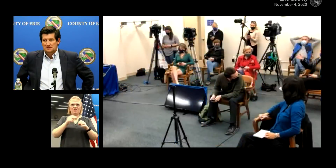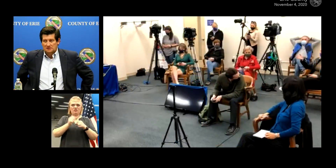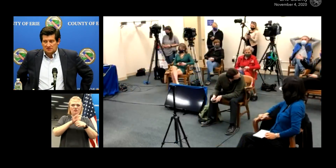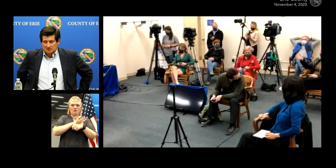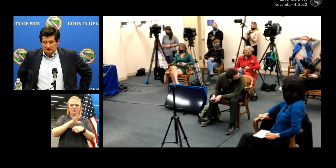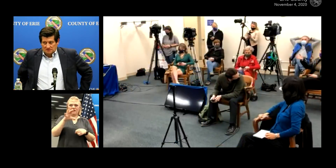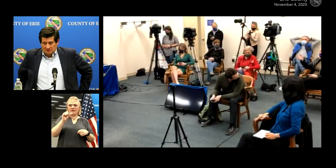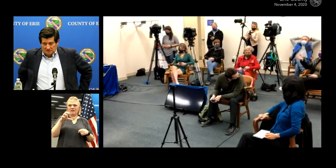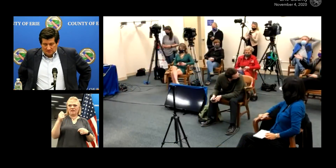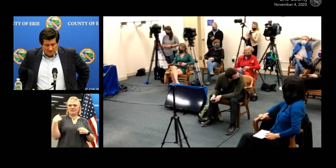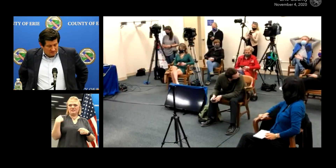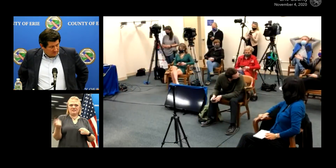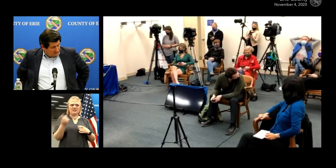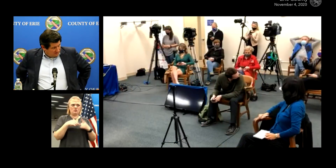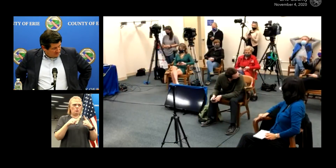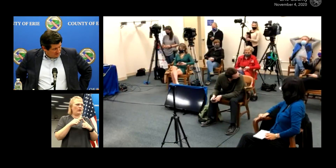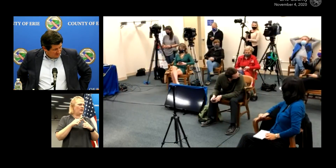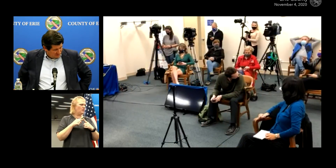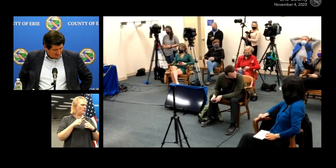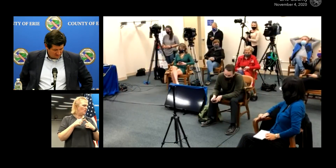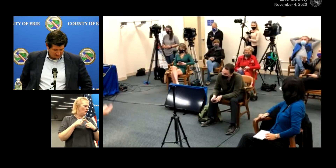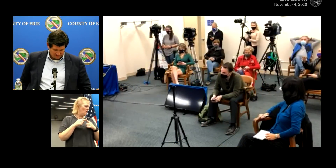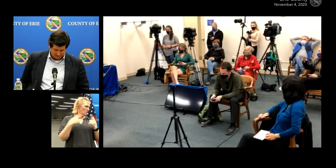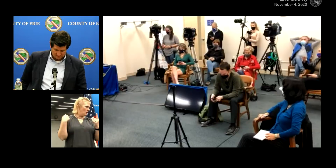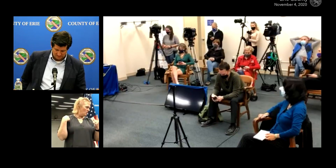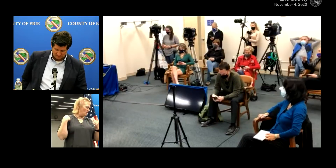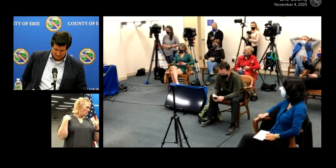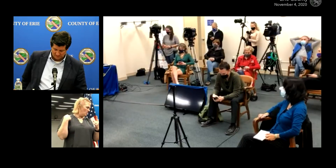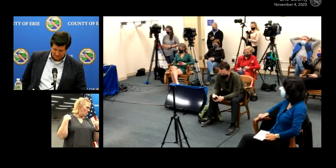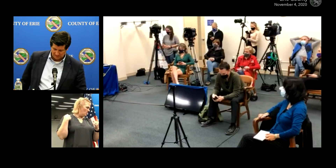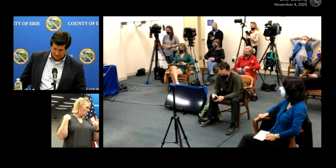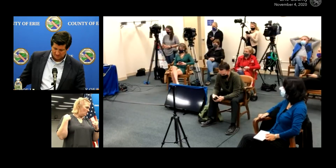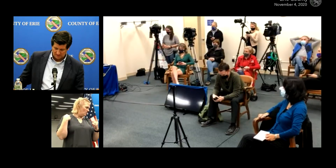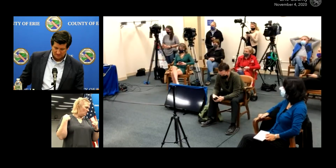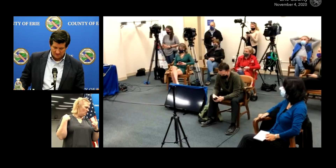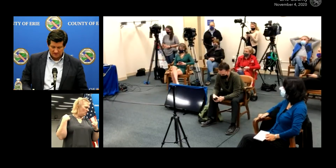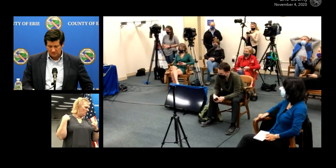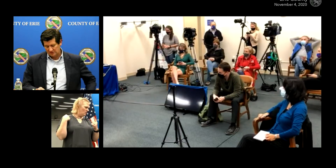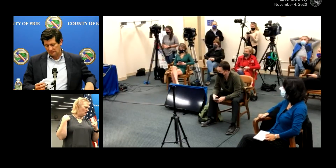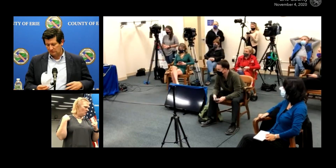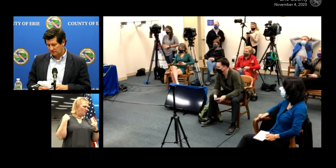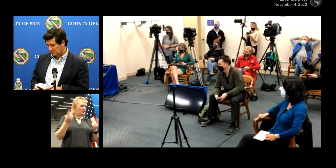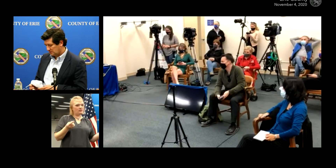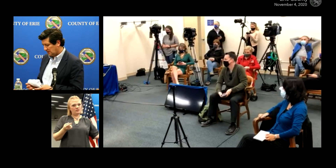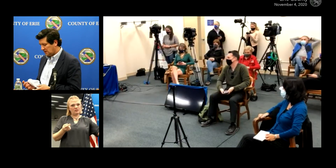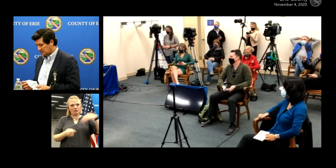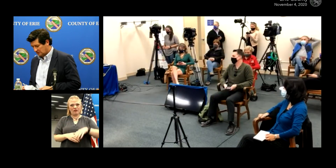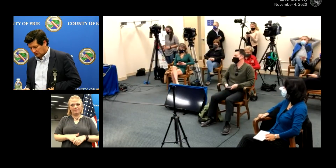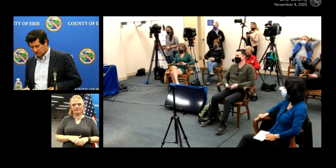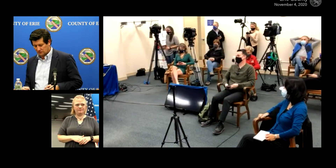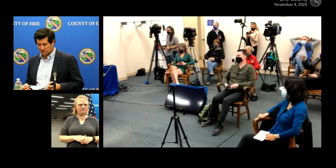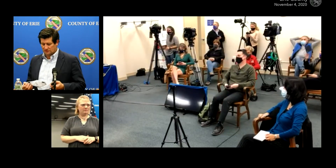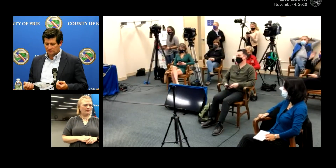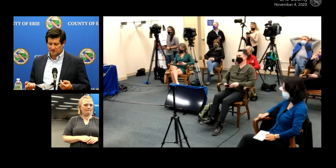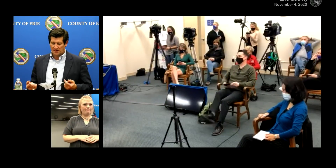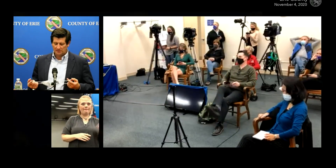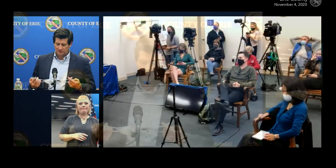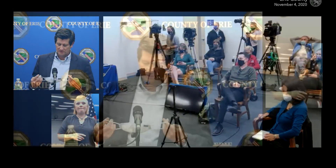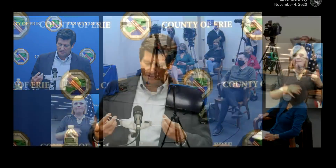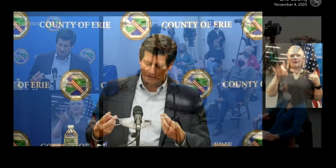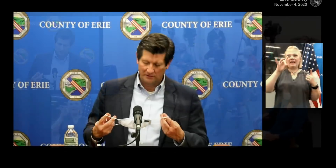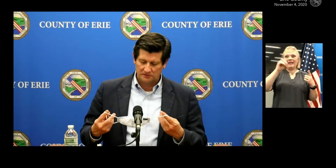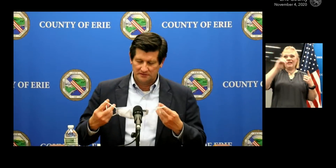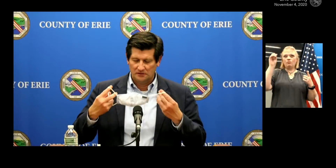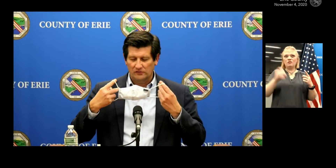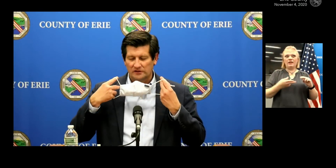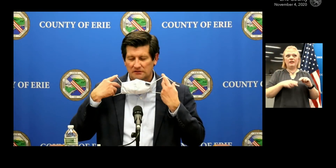COVID-19 cases. Since when? Since Yeah, why don't you come up here? The question was, there was an